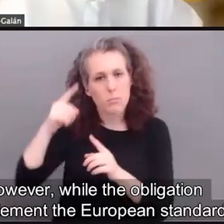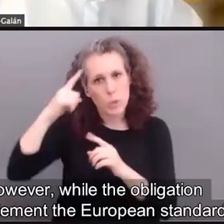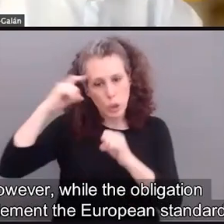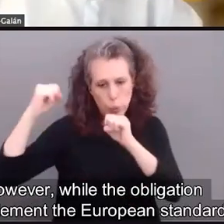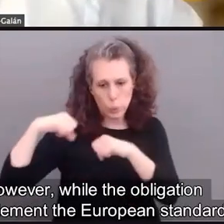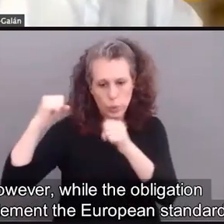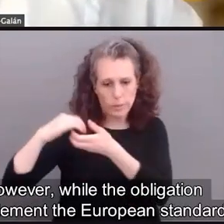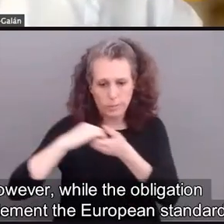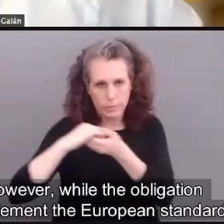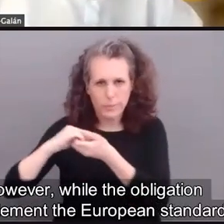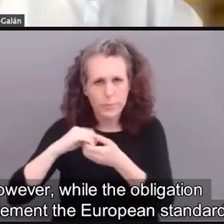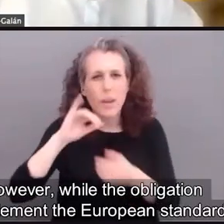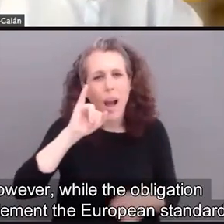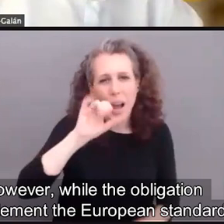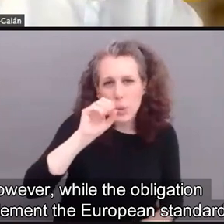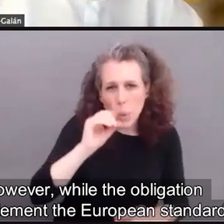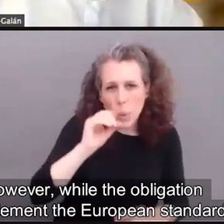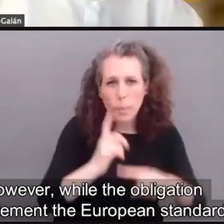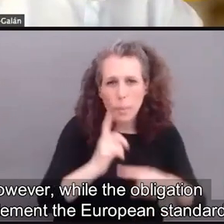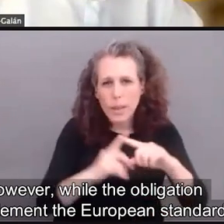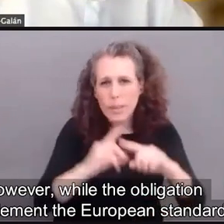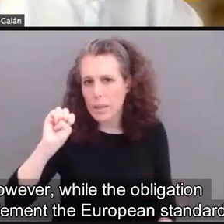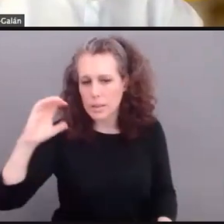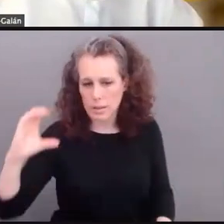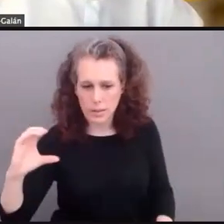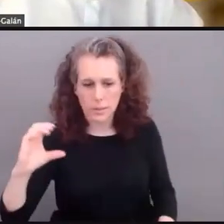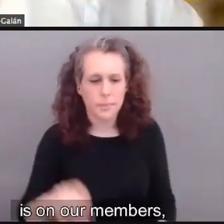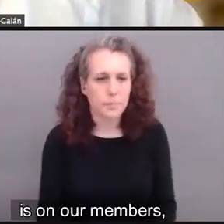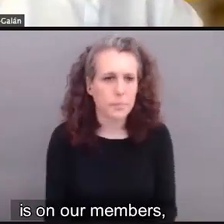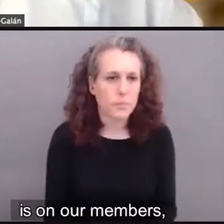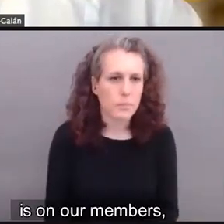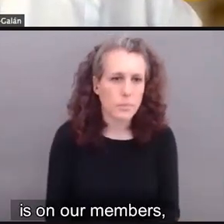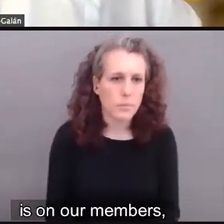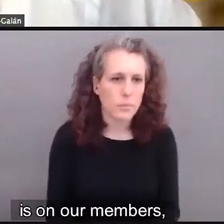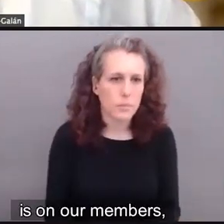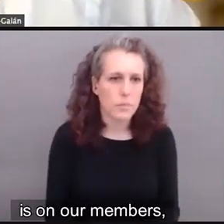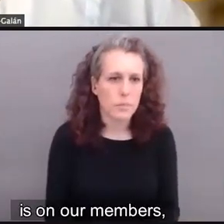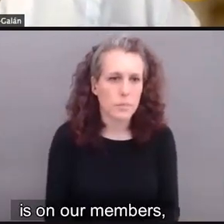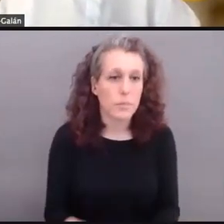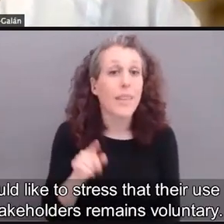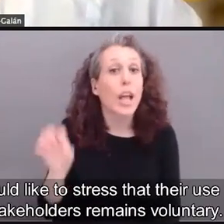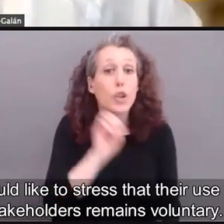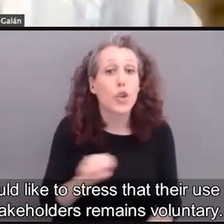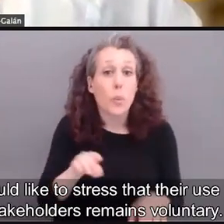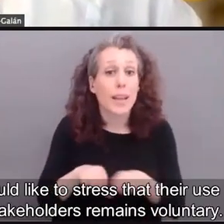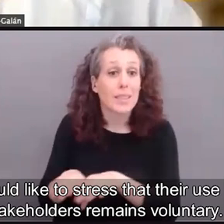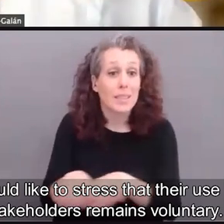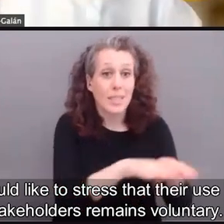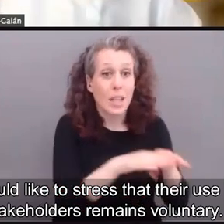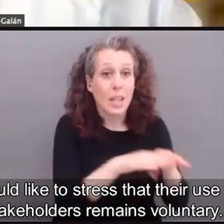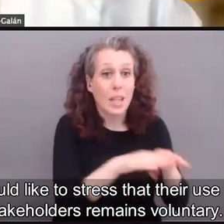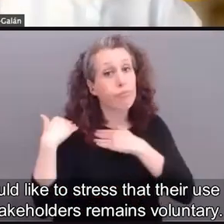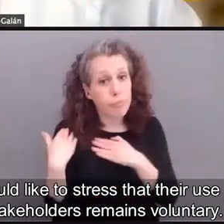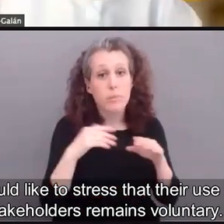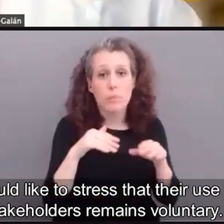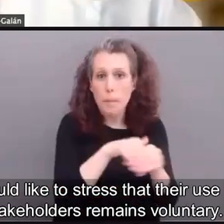However, while the obligation to implement European standards is on our members, I would like to stress